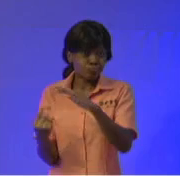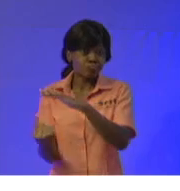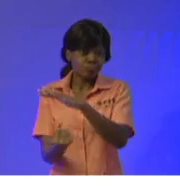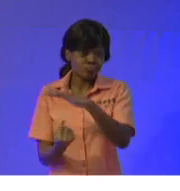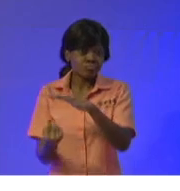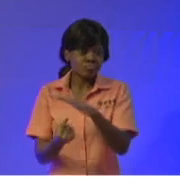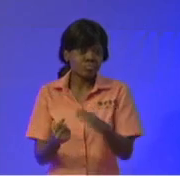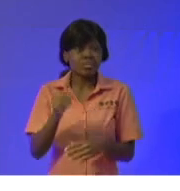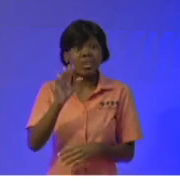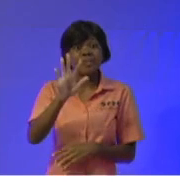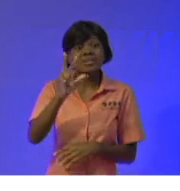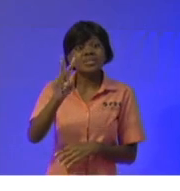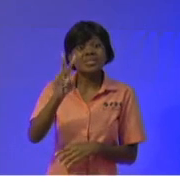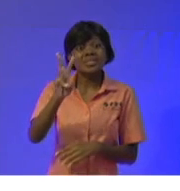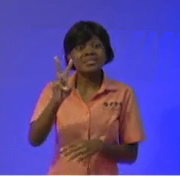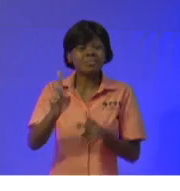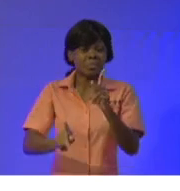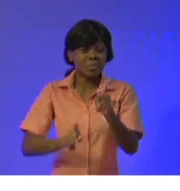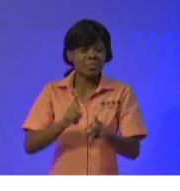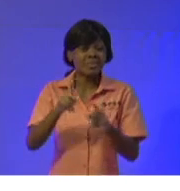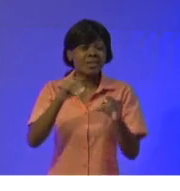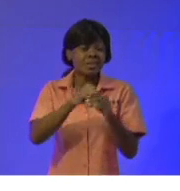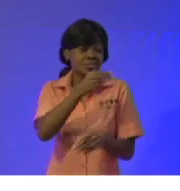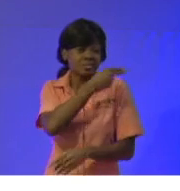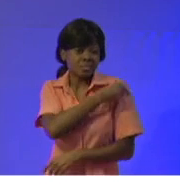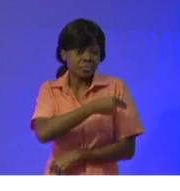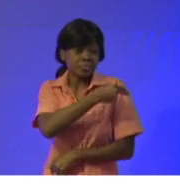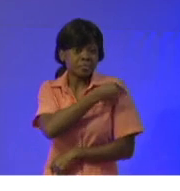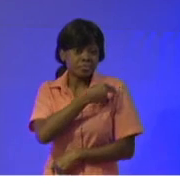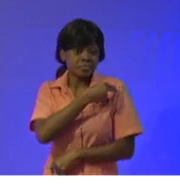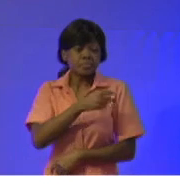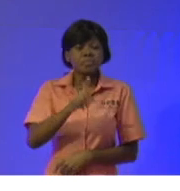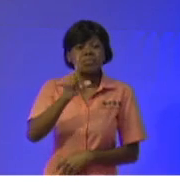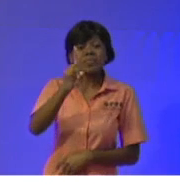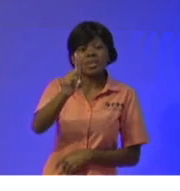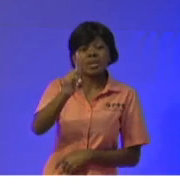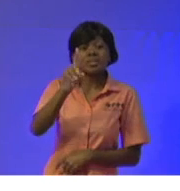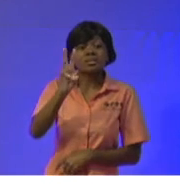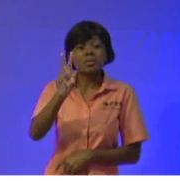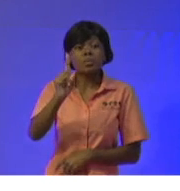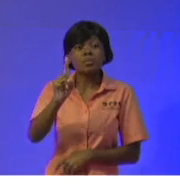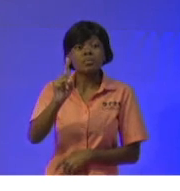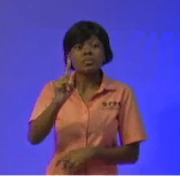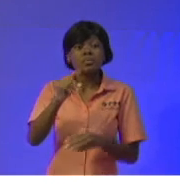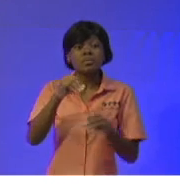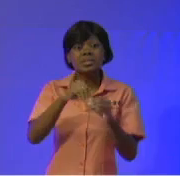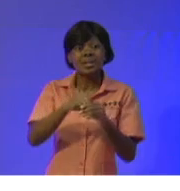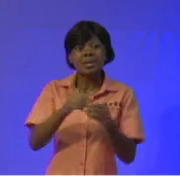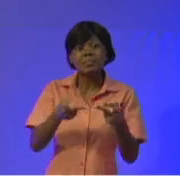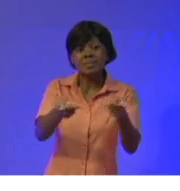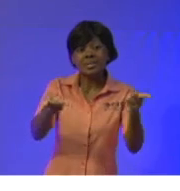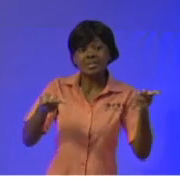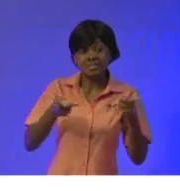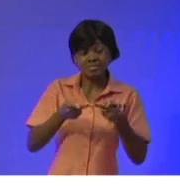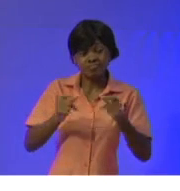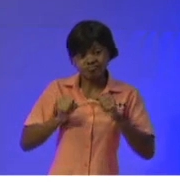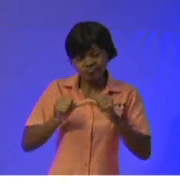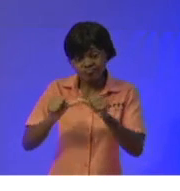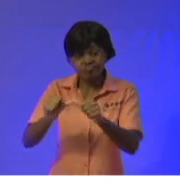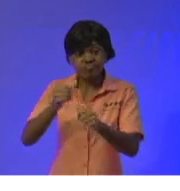526 individuals in hospital, 161 in step-down facilities, and as at yesterday, there